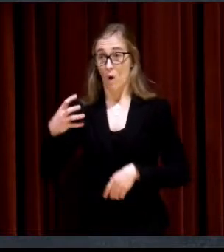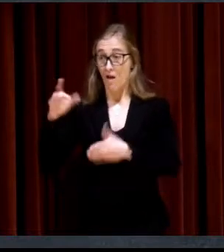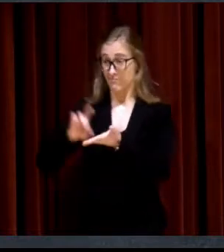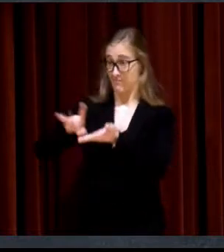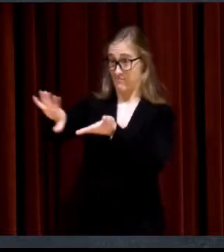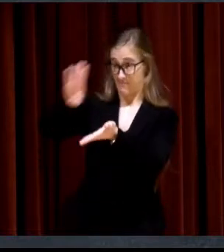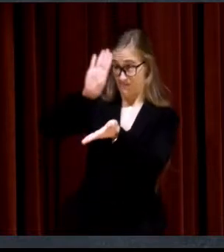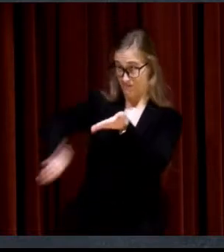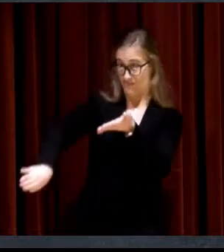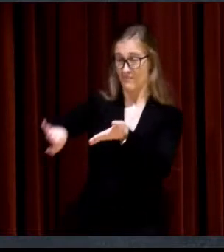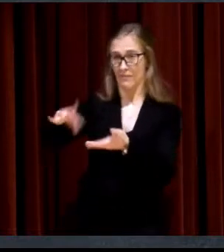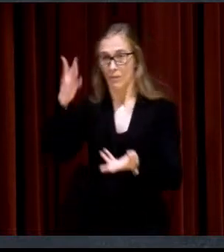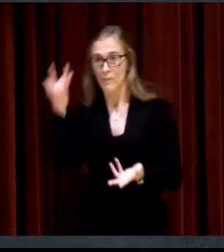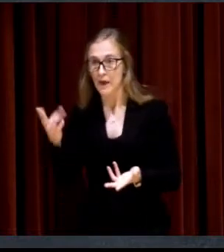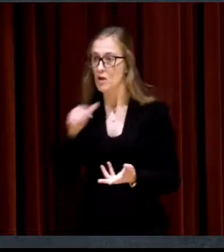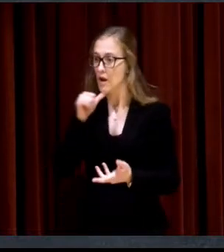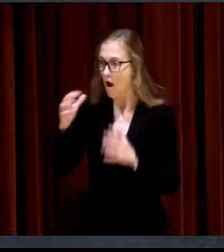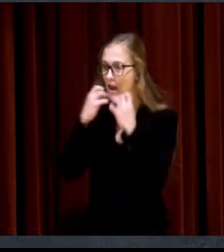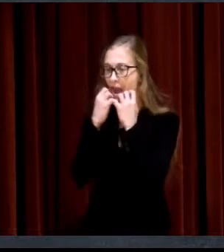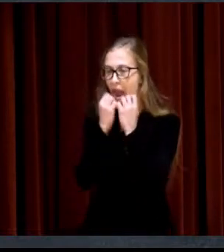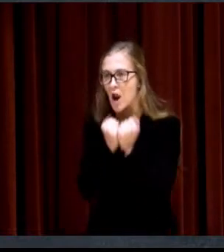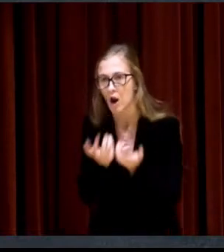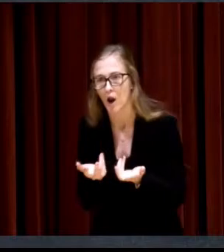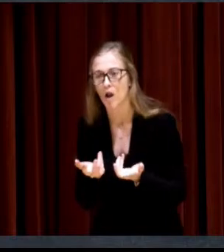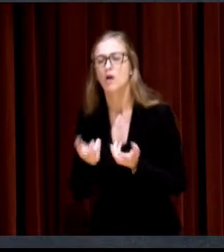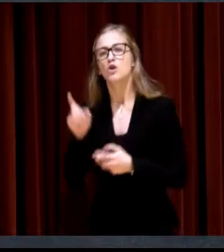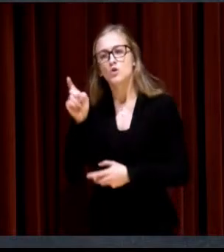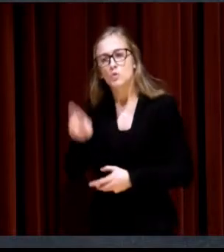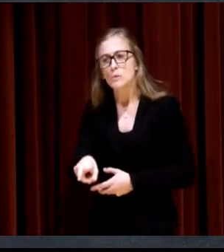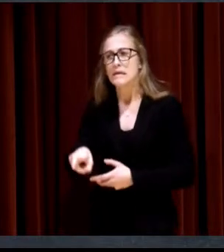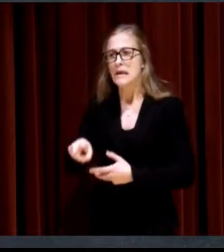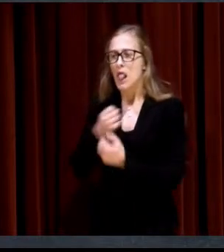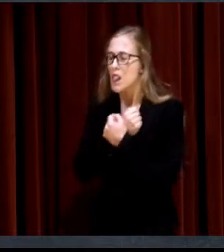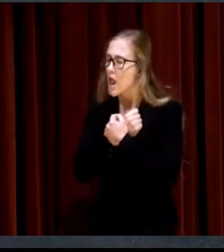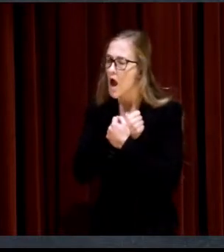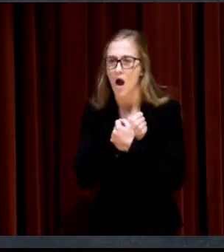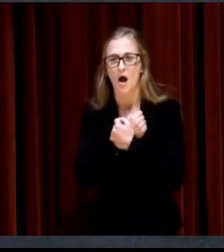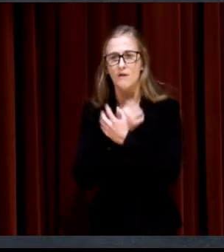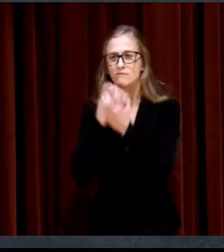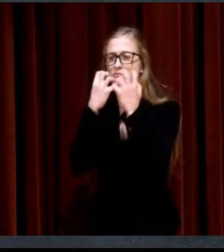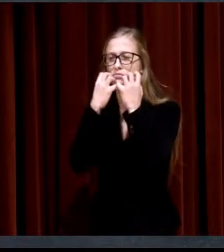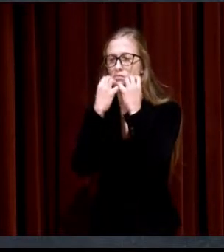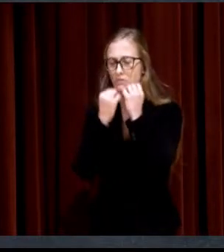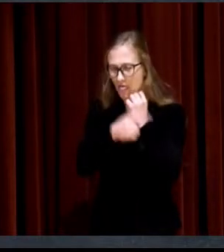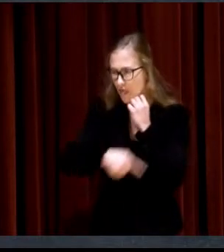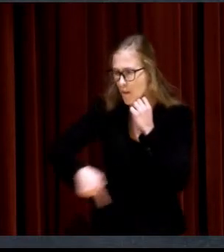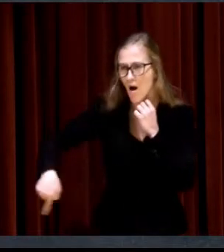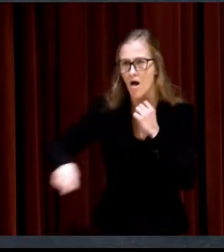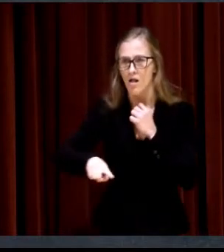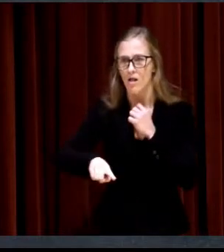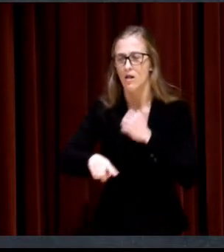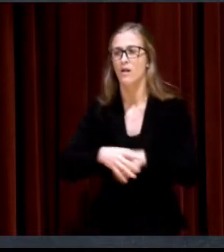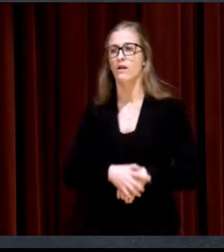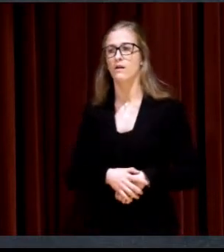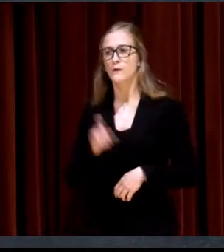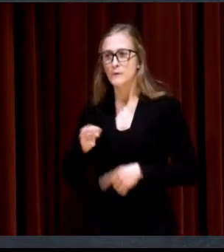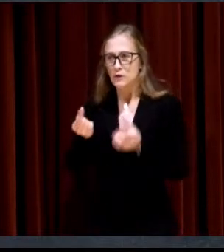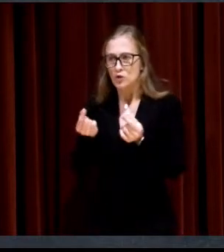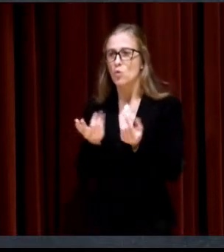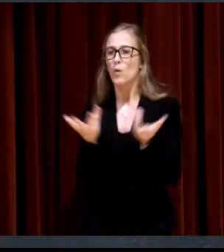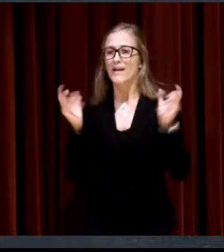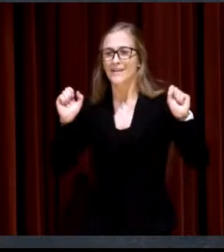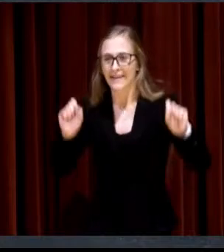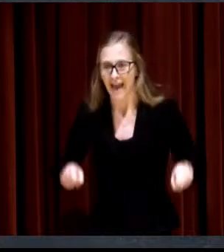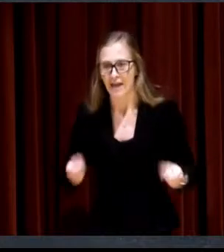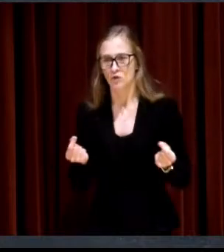is? I mean, you have to love those kids, and you have to do what you can